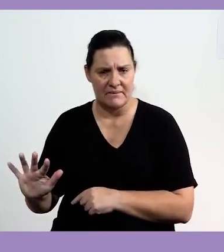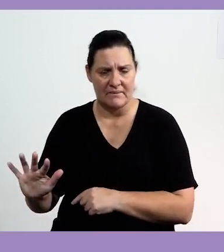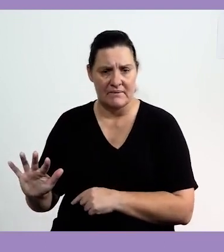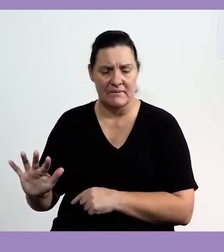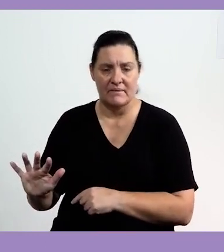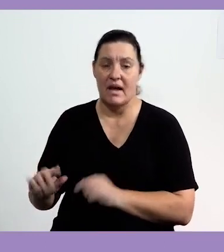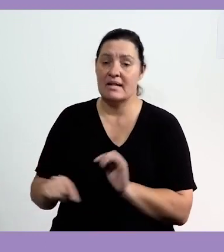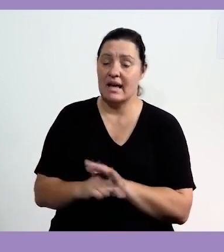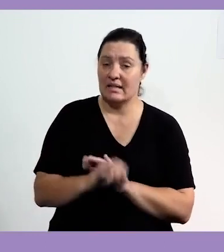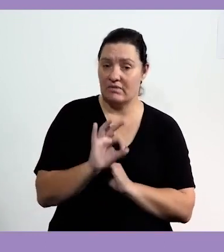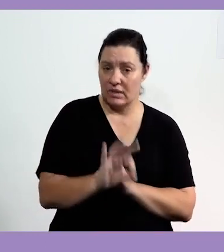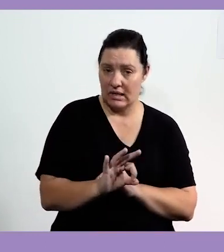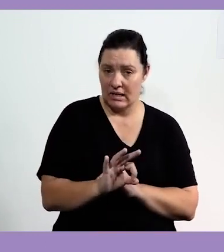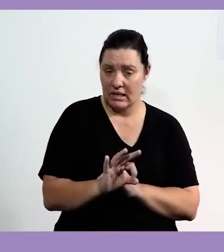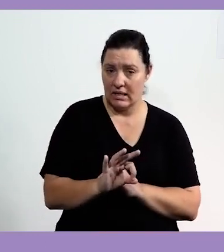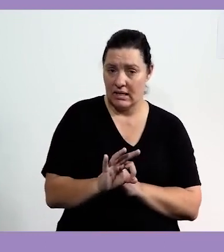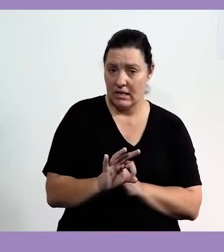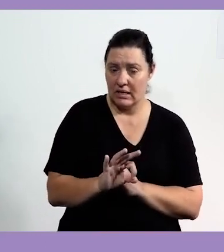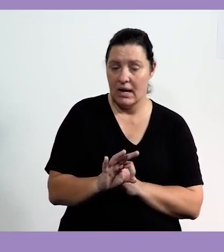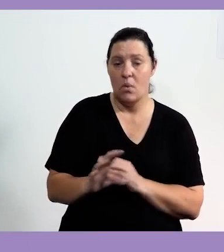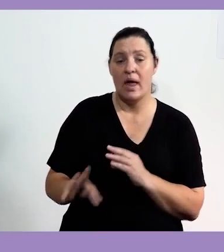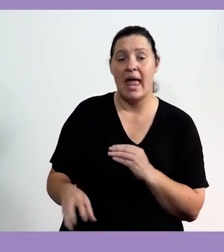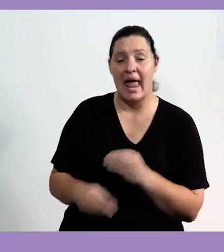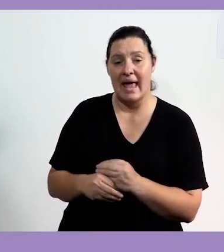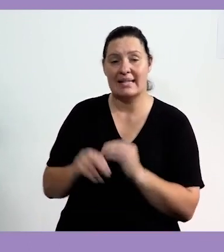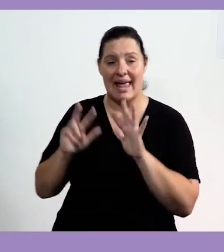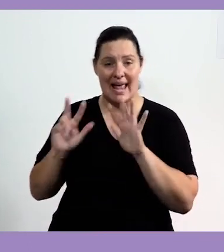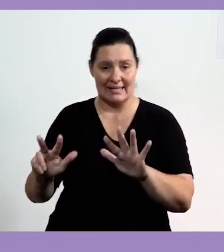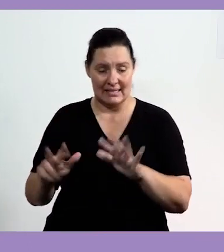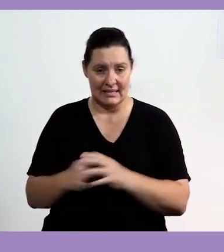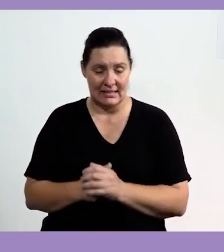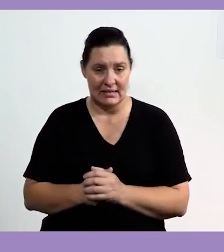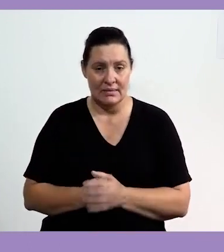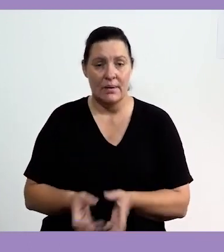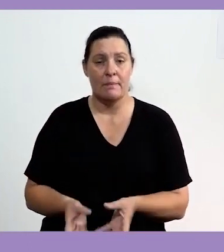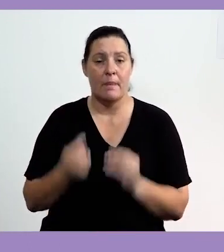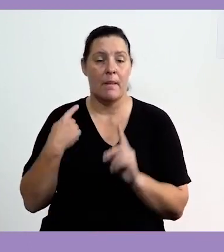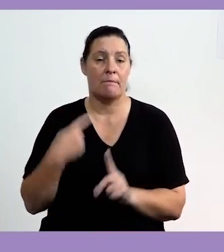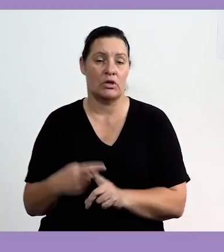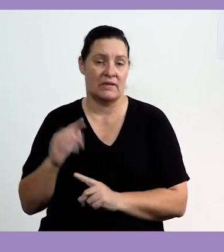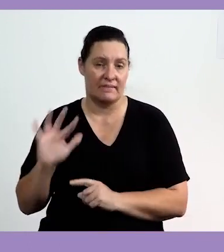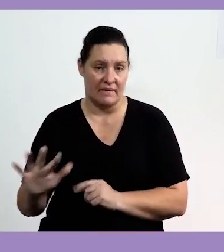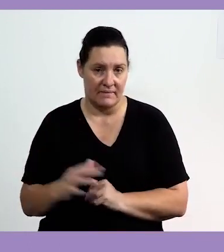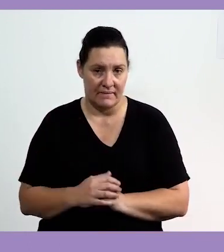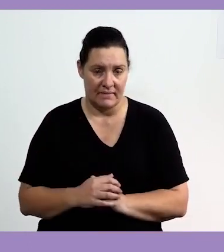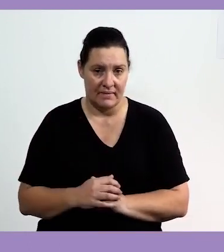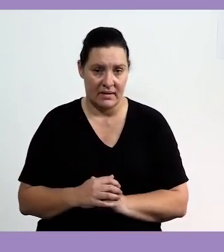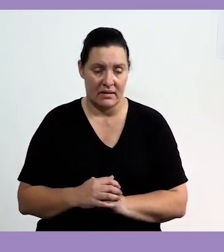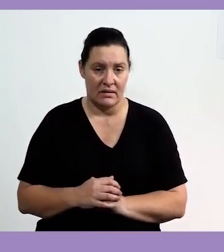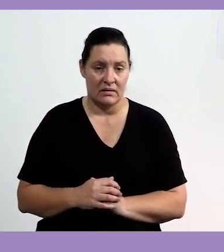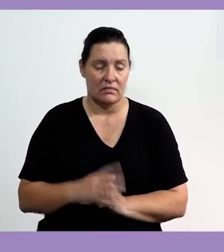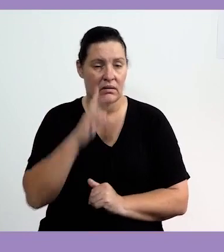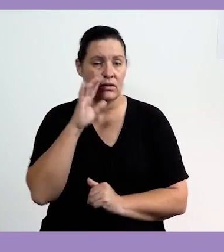5? Negative 3, we add 8. And that will give us a positive